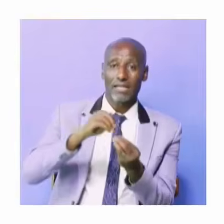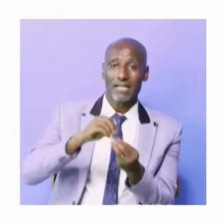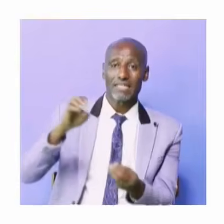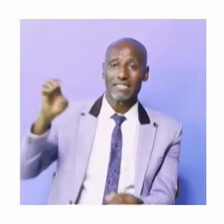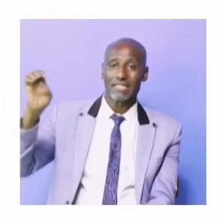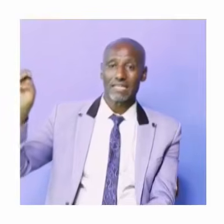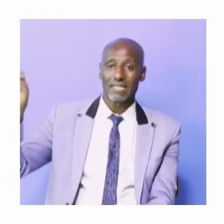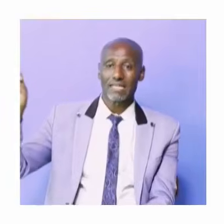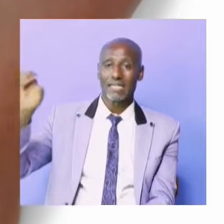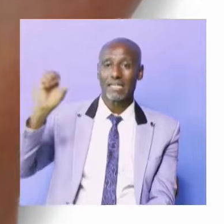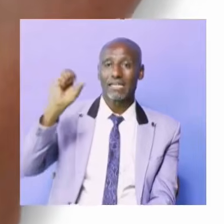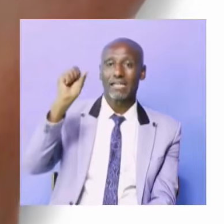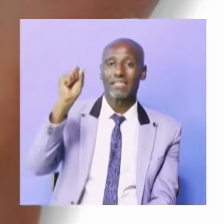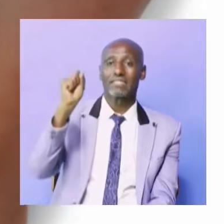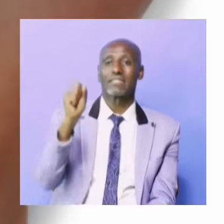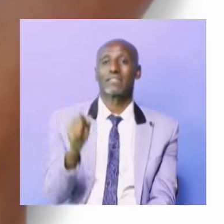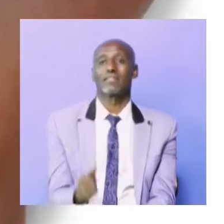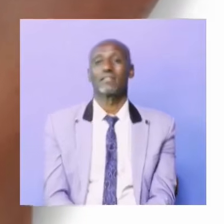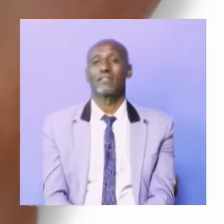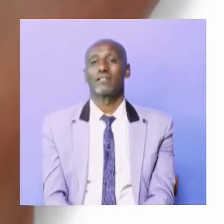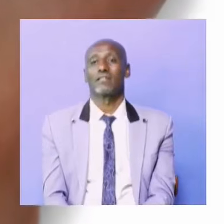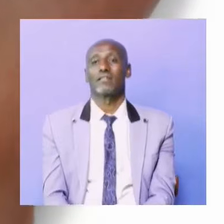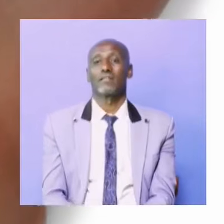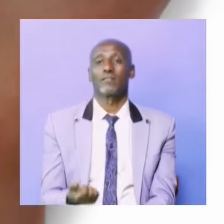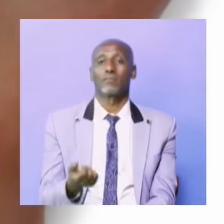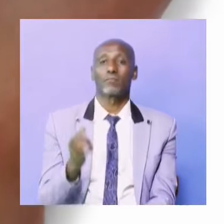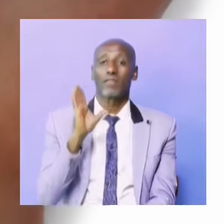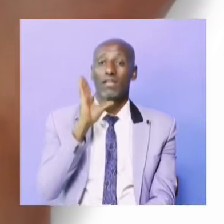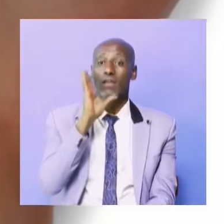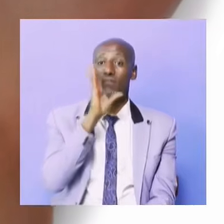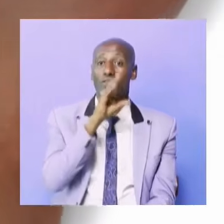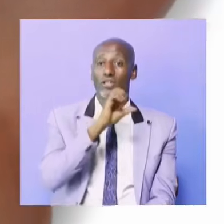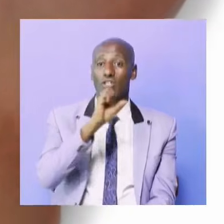So, it becomes what? Finishes.